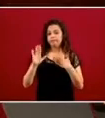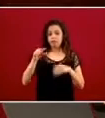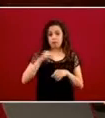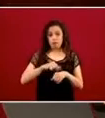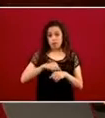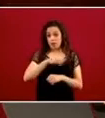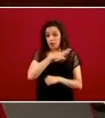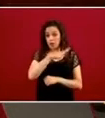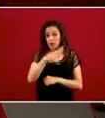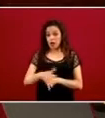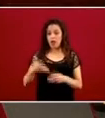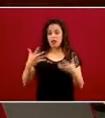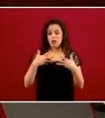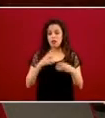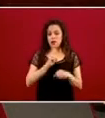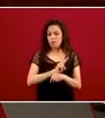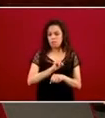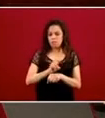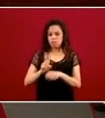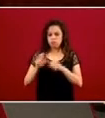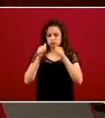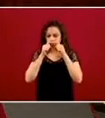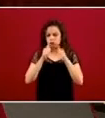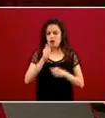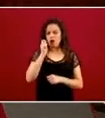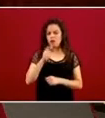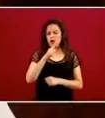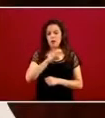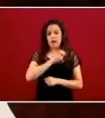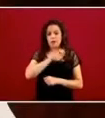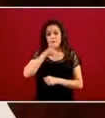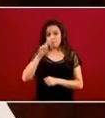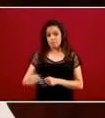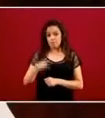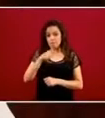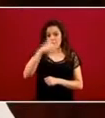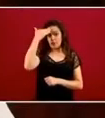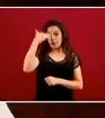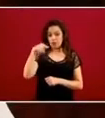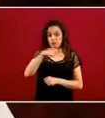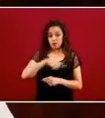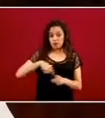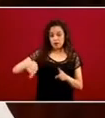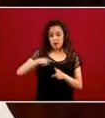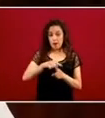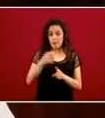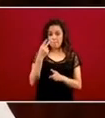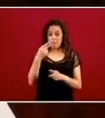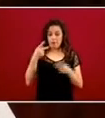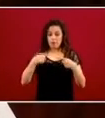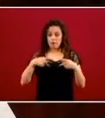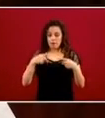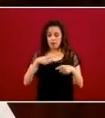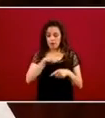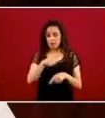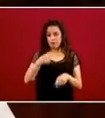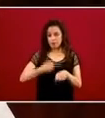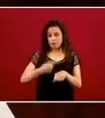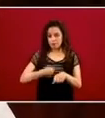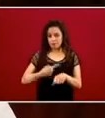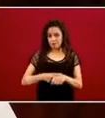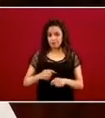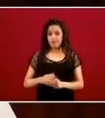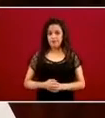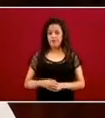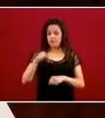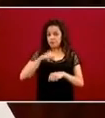make the remark that all of these doctors are going to be very committed and they will be supervised at all times by specialists who will be the